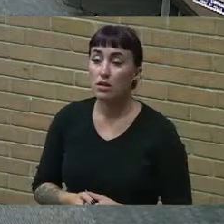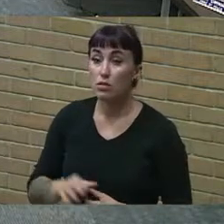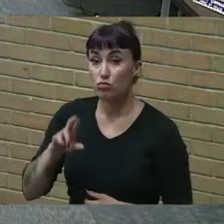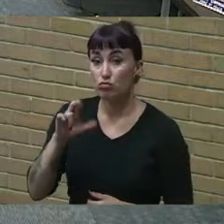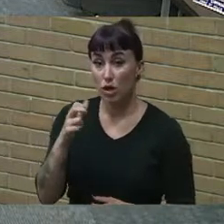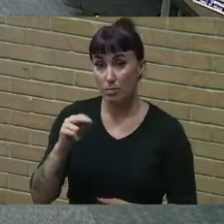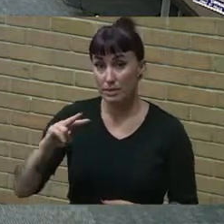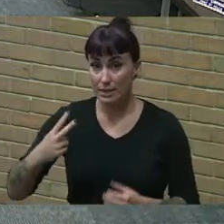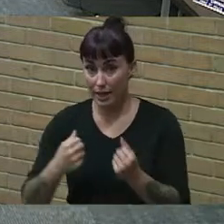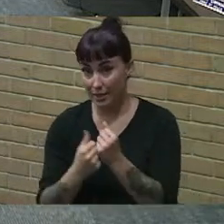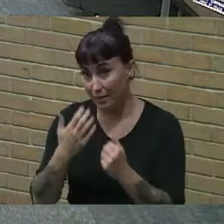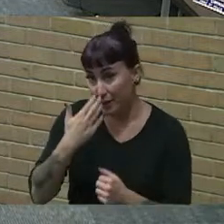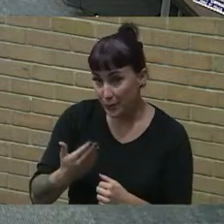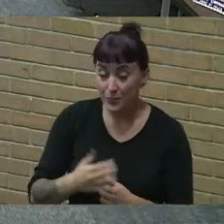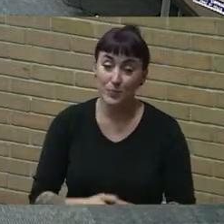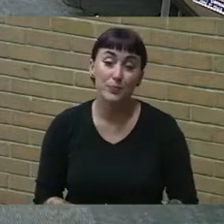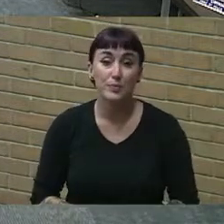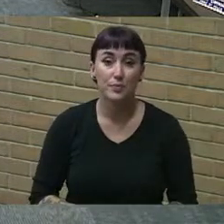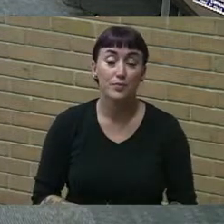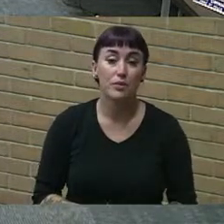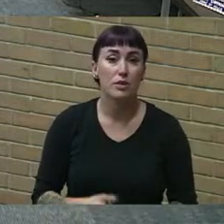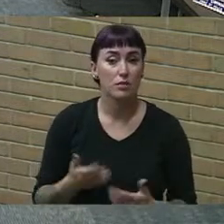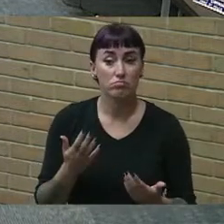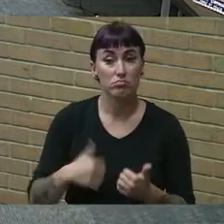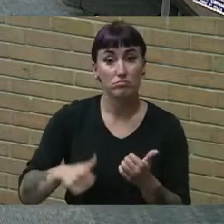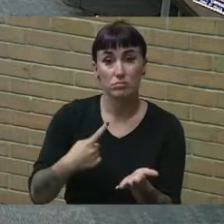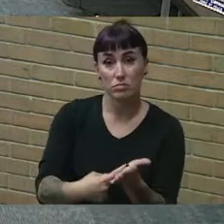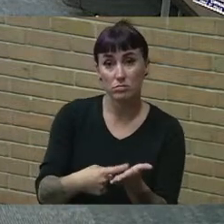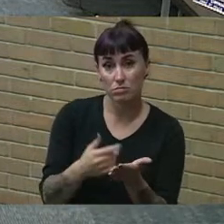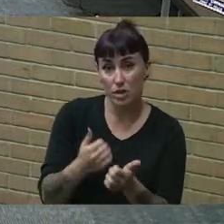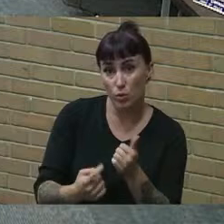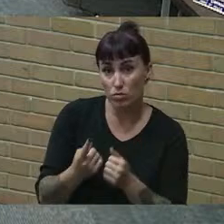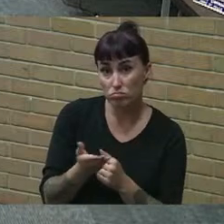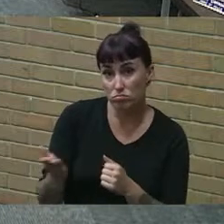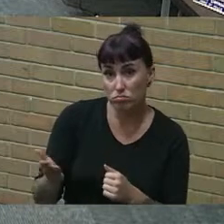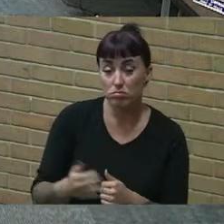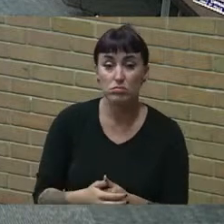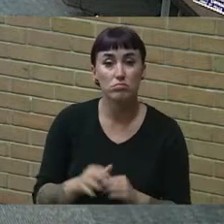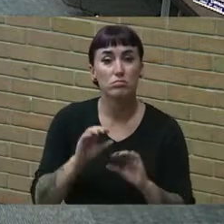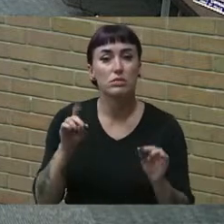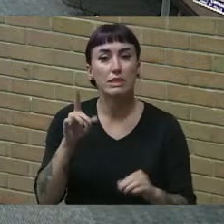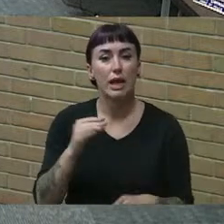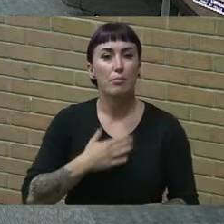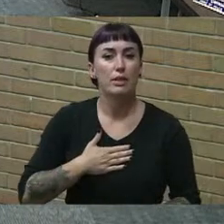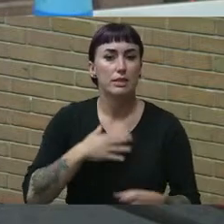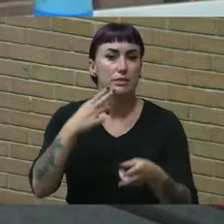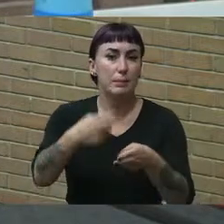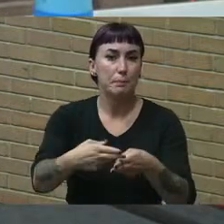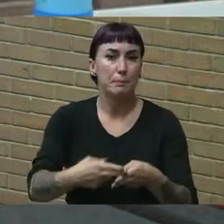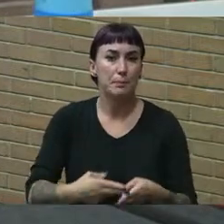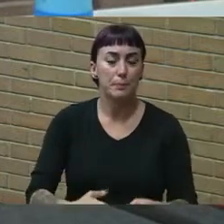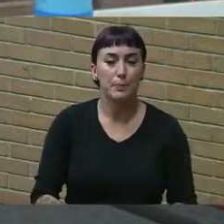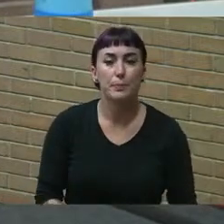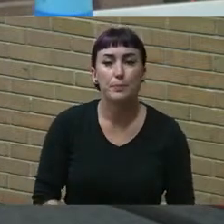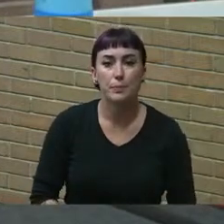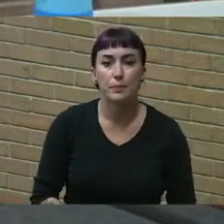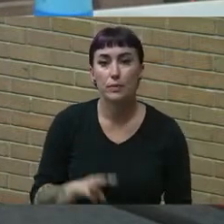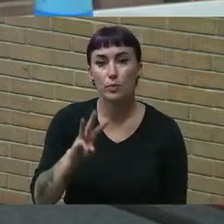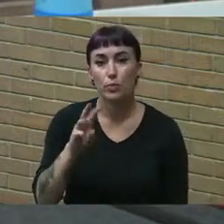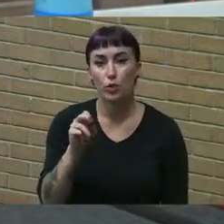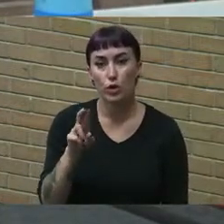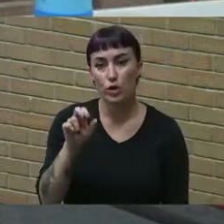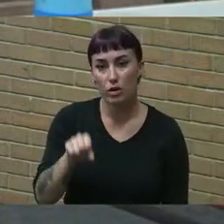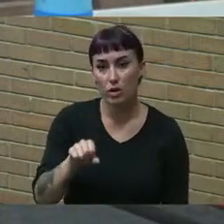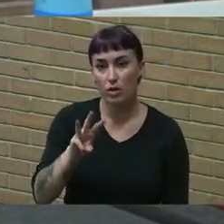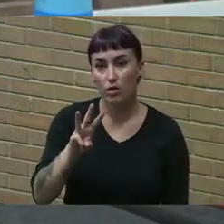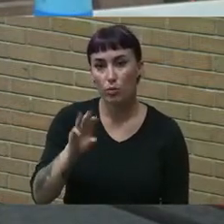Robin seconded. Thank you. Further discussion, anybody? Hearing none, Dan, please call the roll. Councilmember Werner?